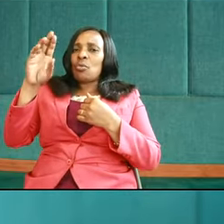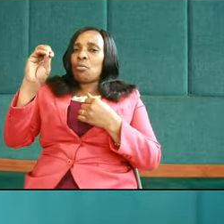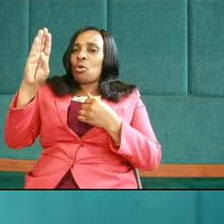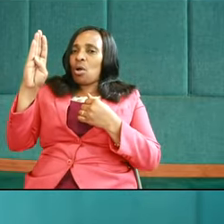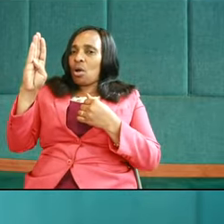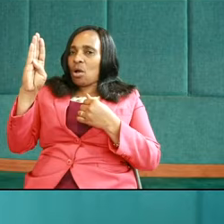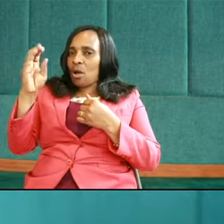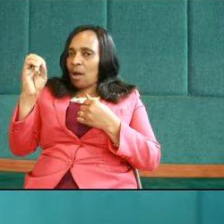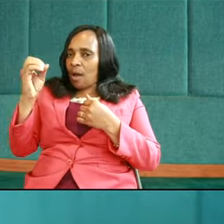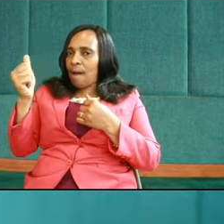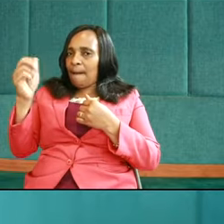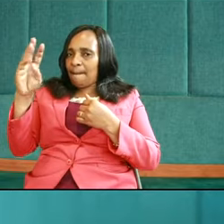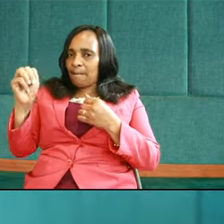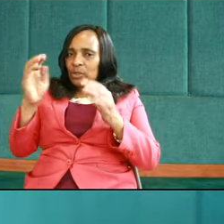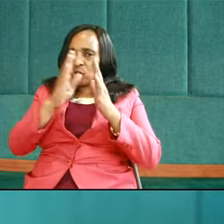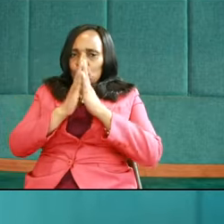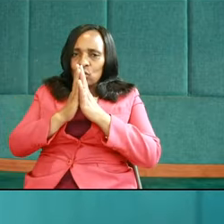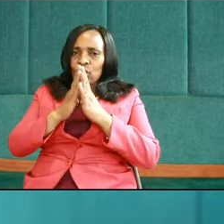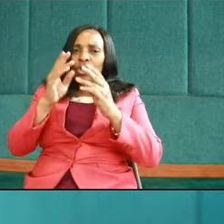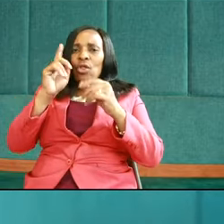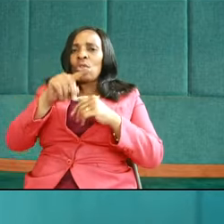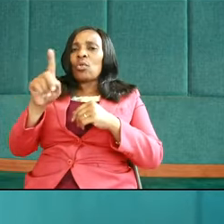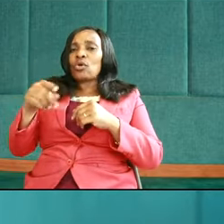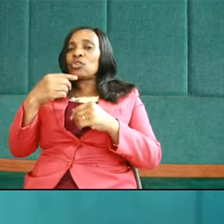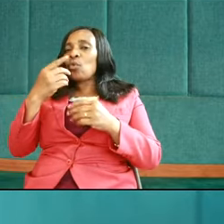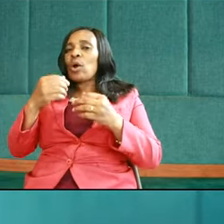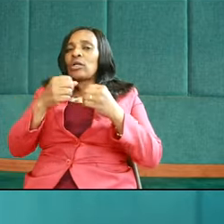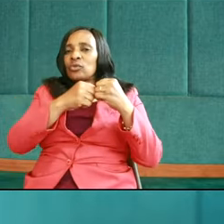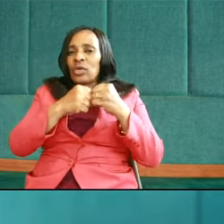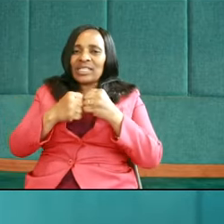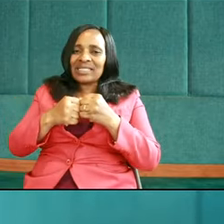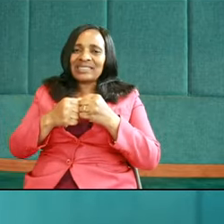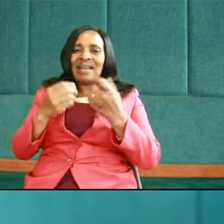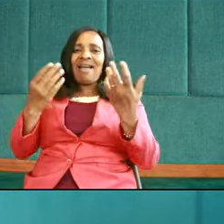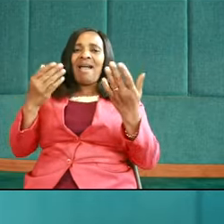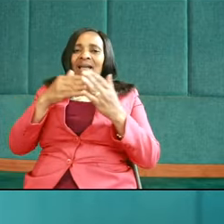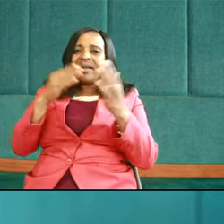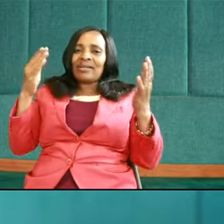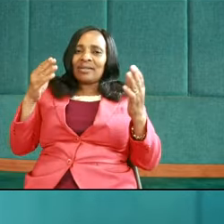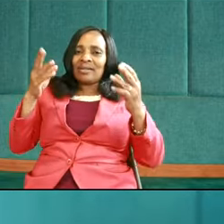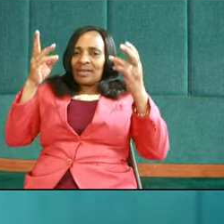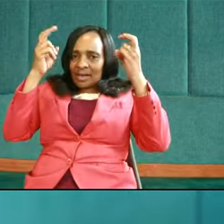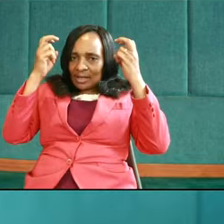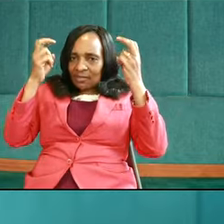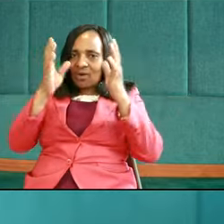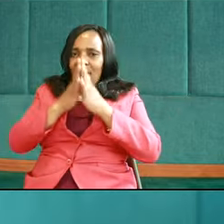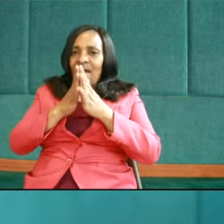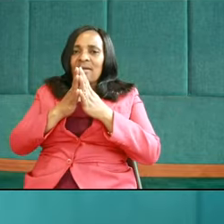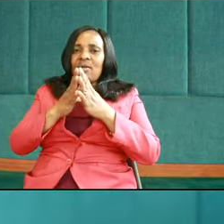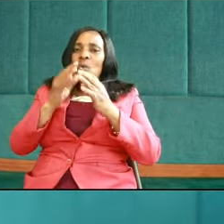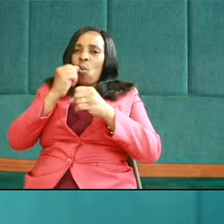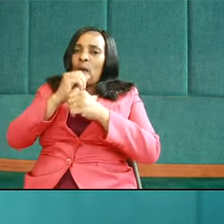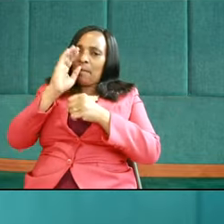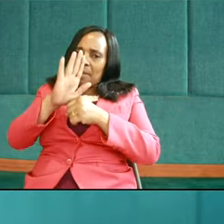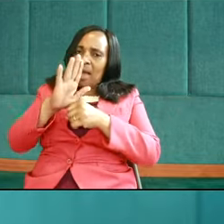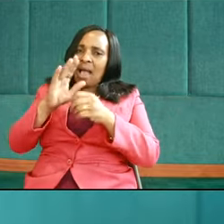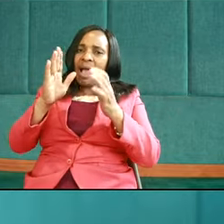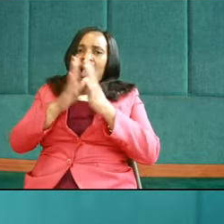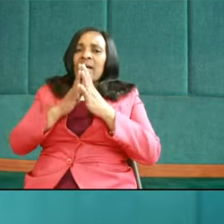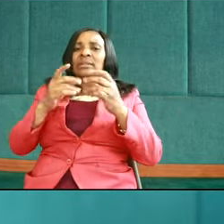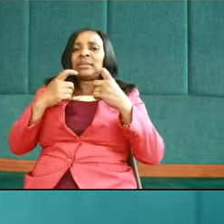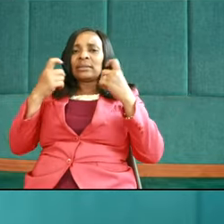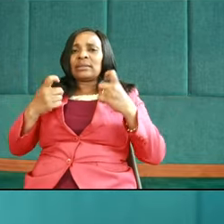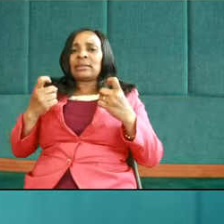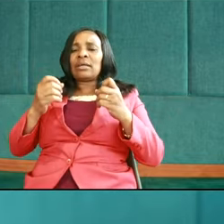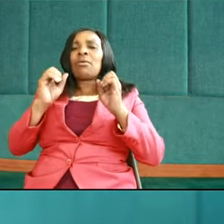that once you are battling against the devil and his works and against sin, you really need to use citations from